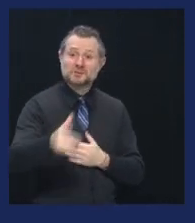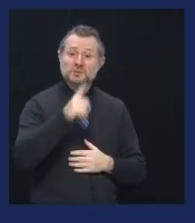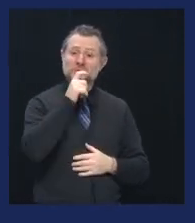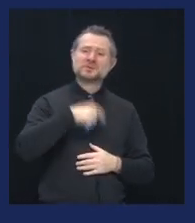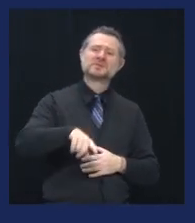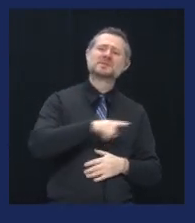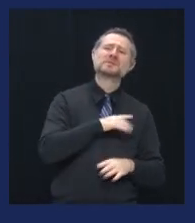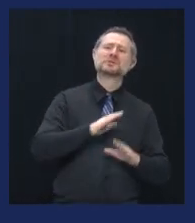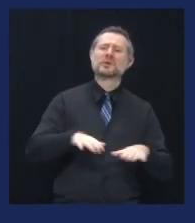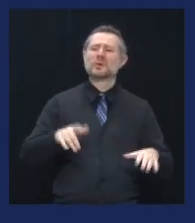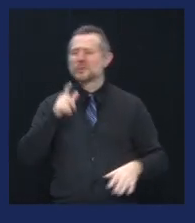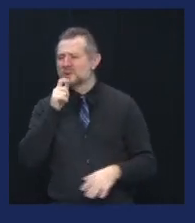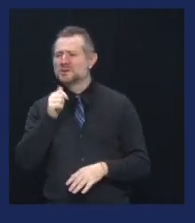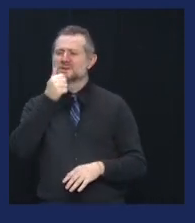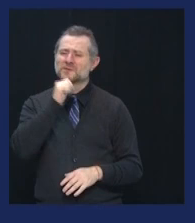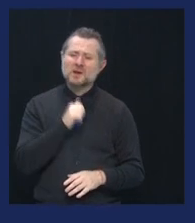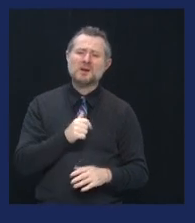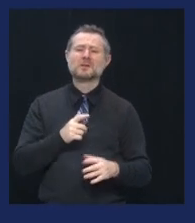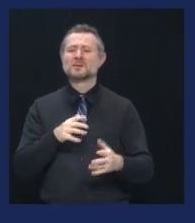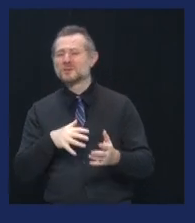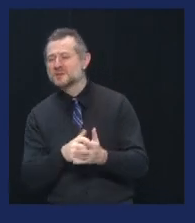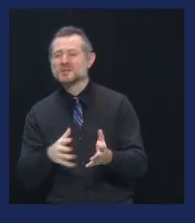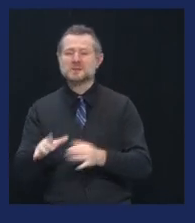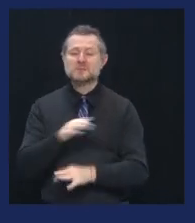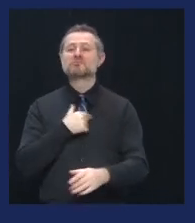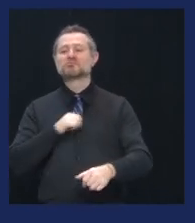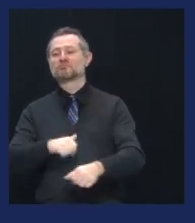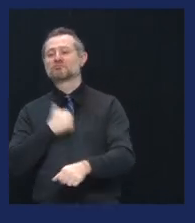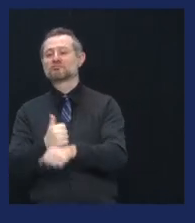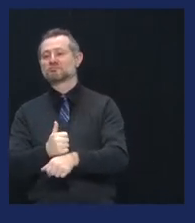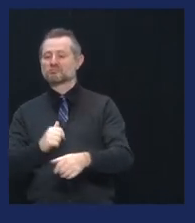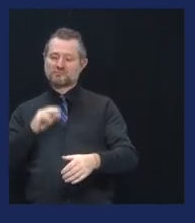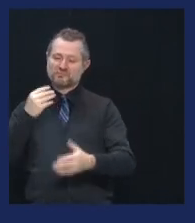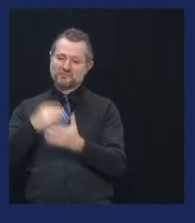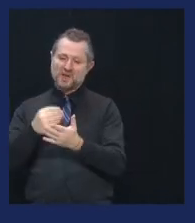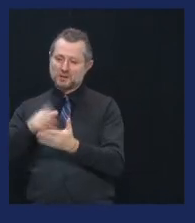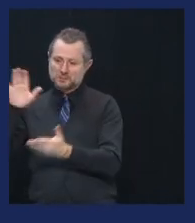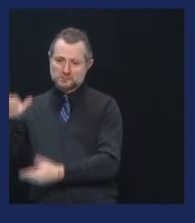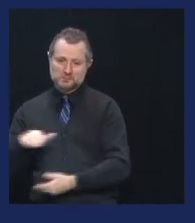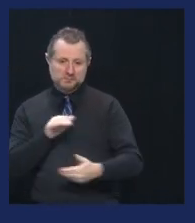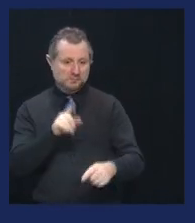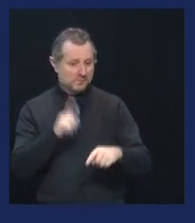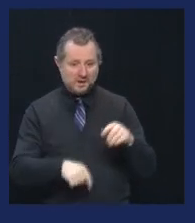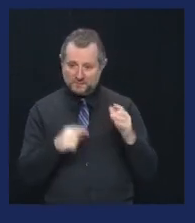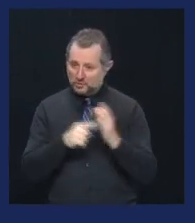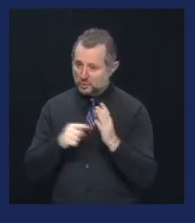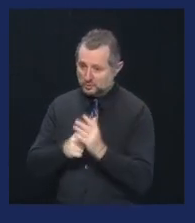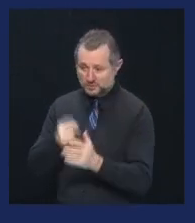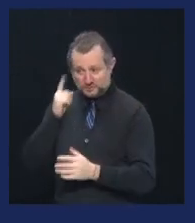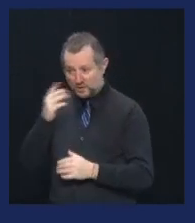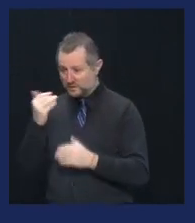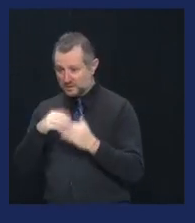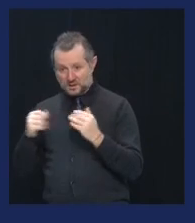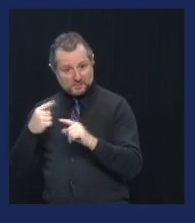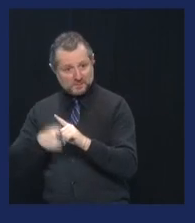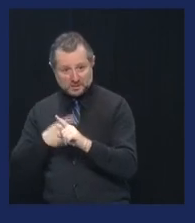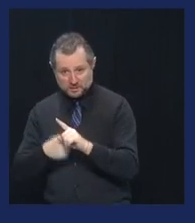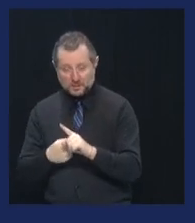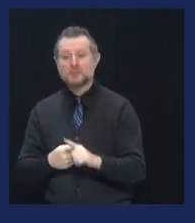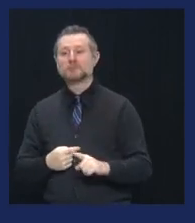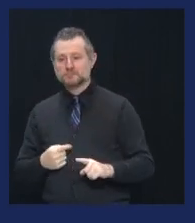children, we'll establish a fund for families that cannot afford the $15 per month. We're taking that step in partnership